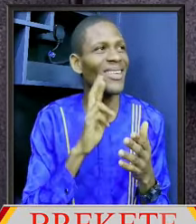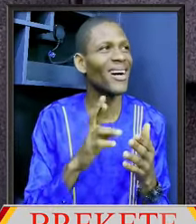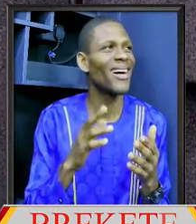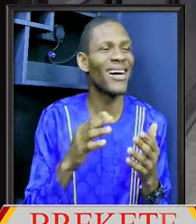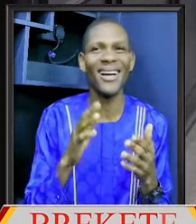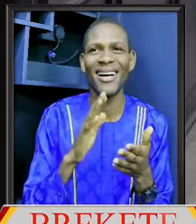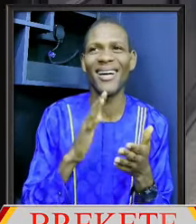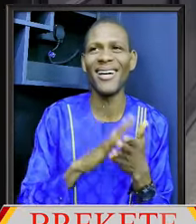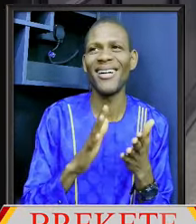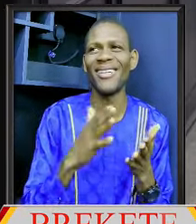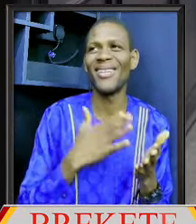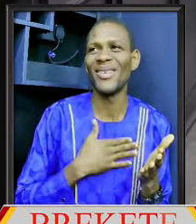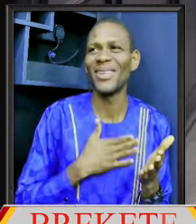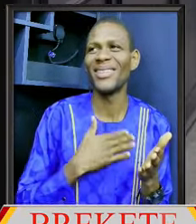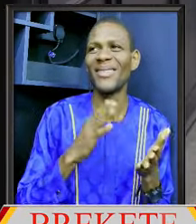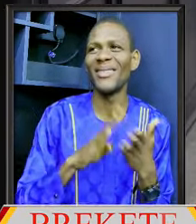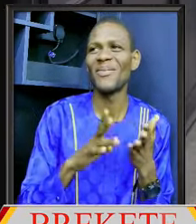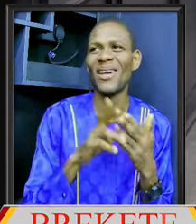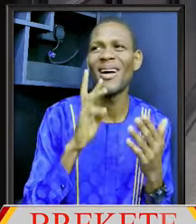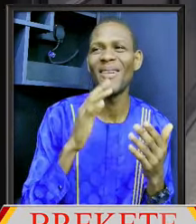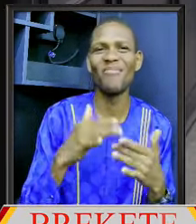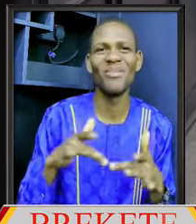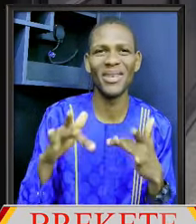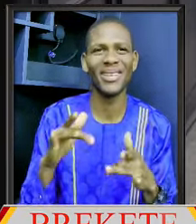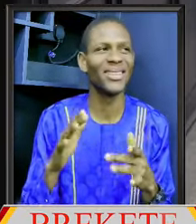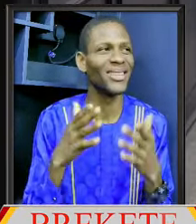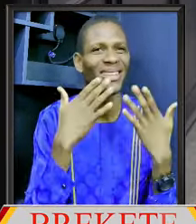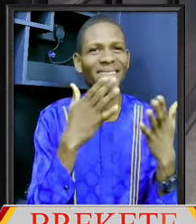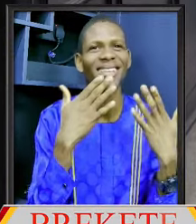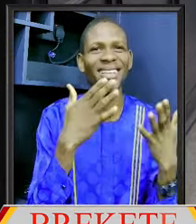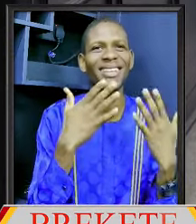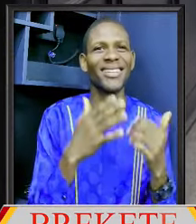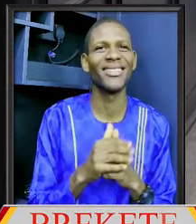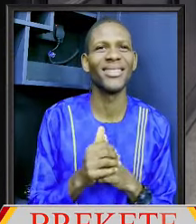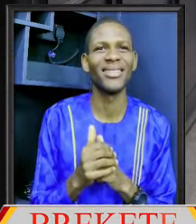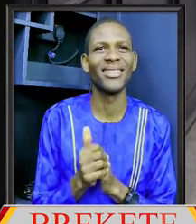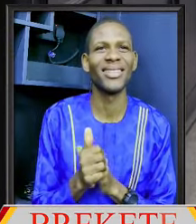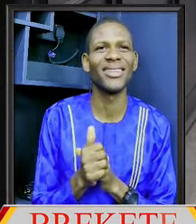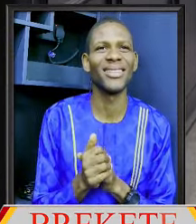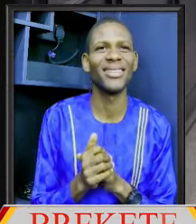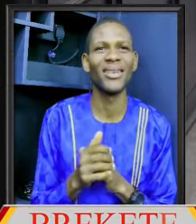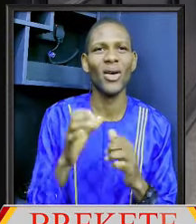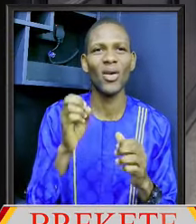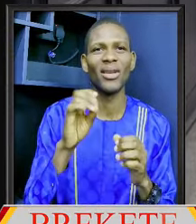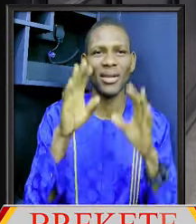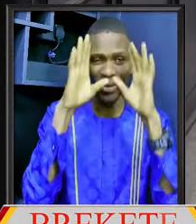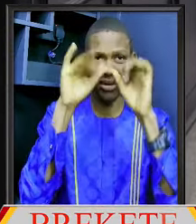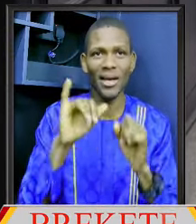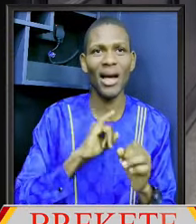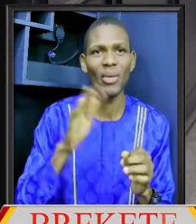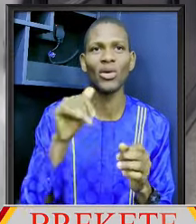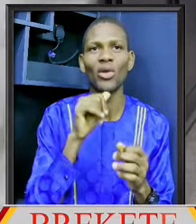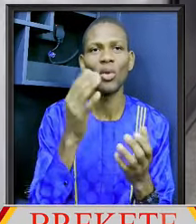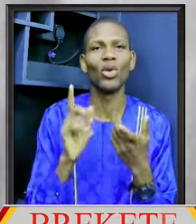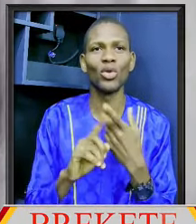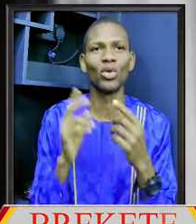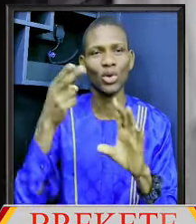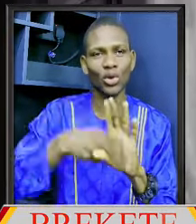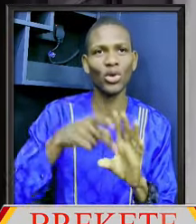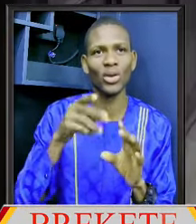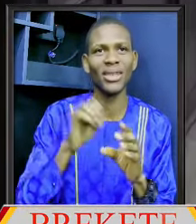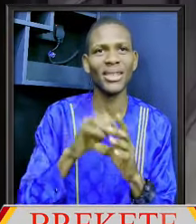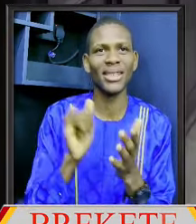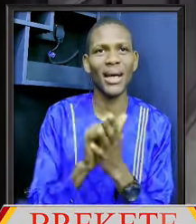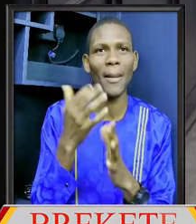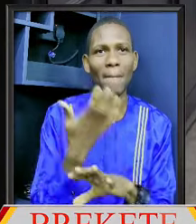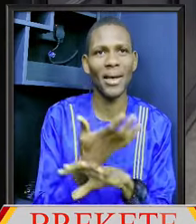mercy. Have mercy. Okay. Good one. Thank you. Honorary President, I will not want to join him in that